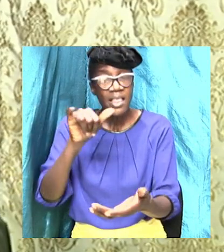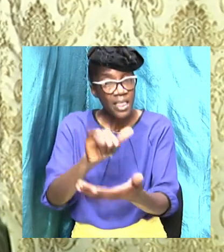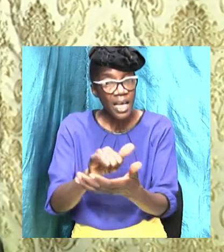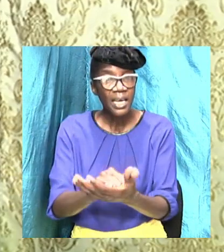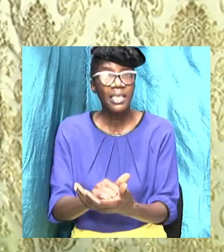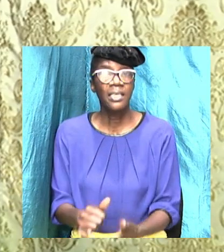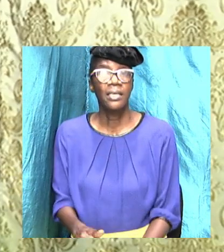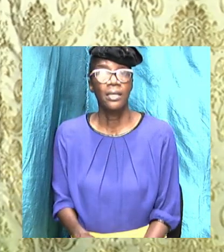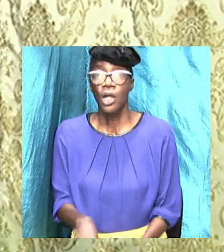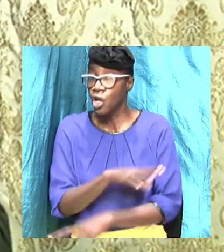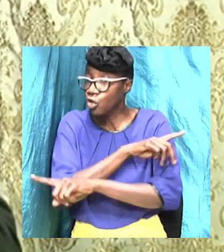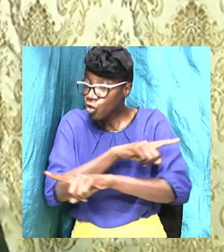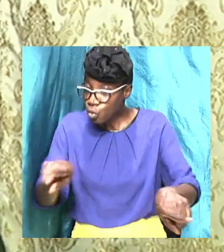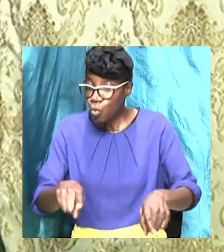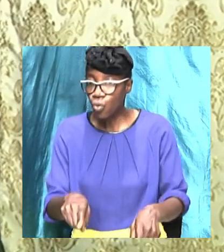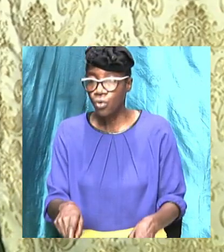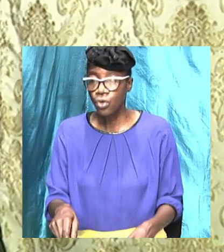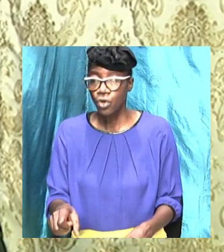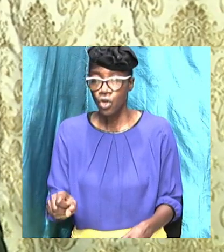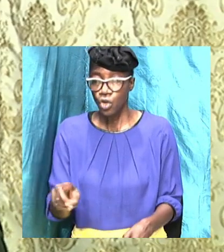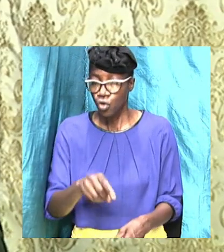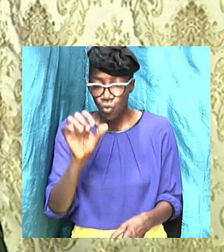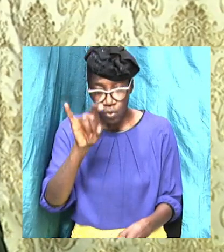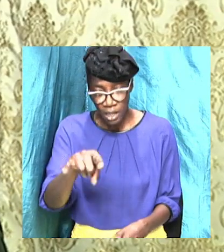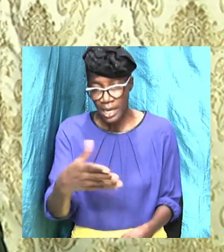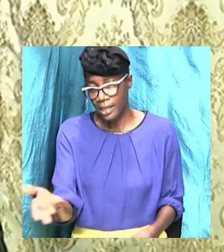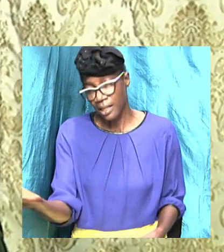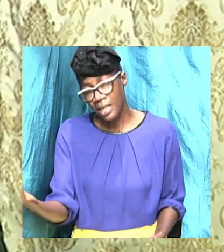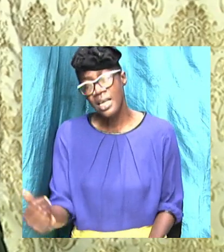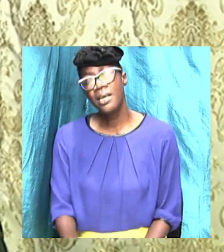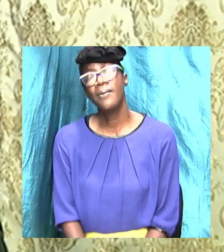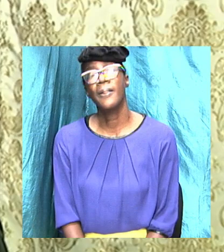here, don't do that thing.